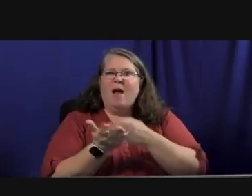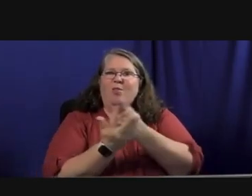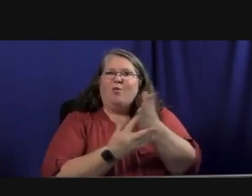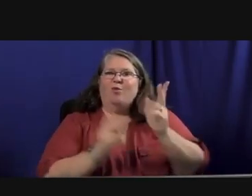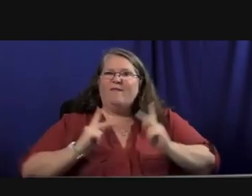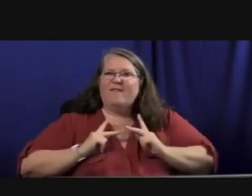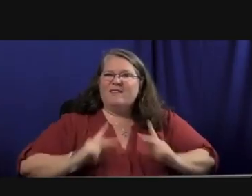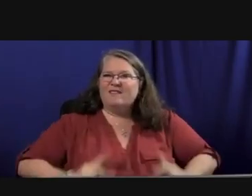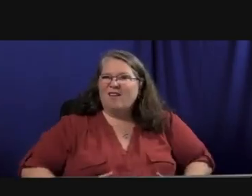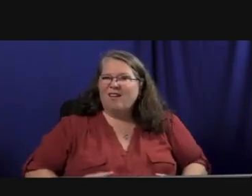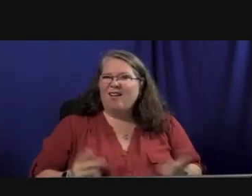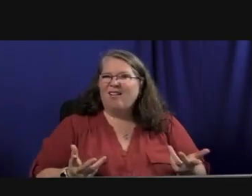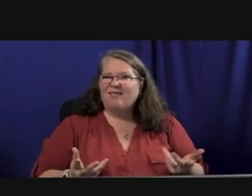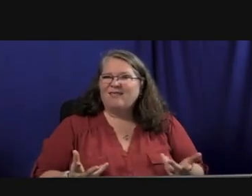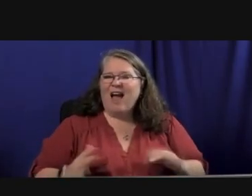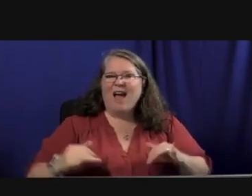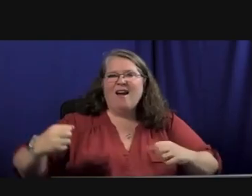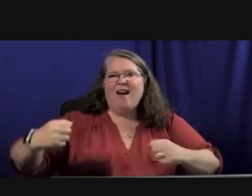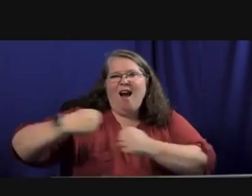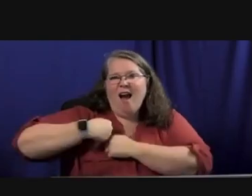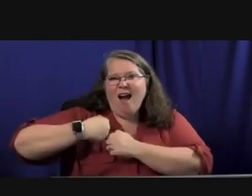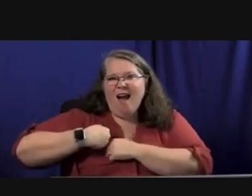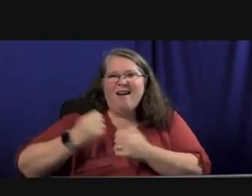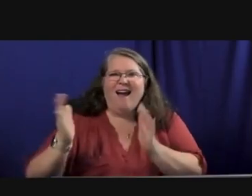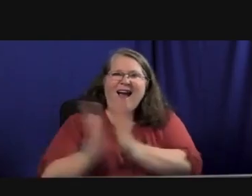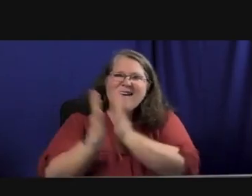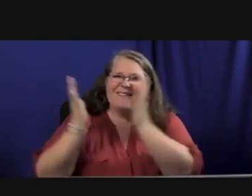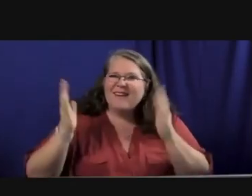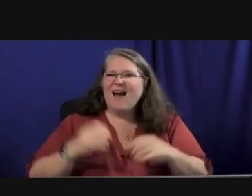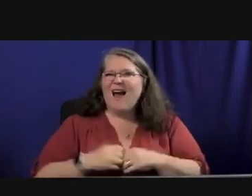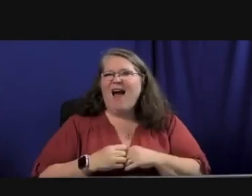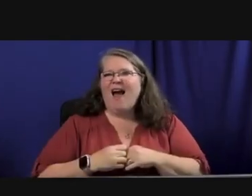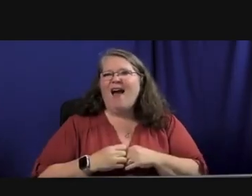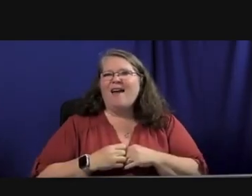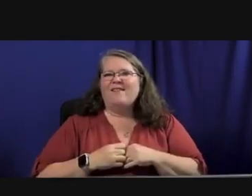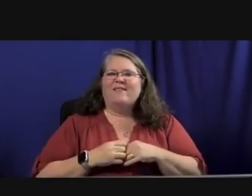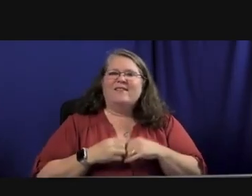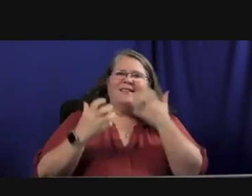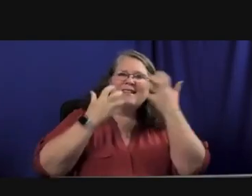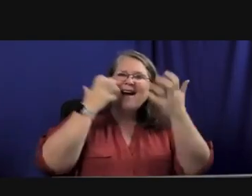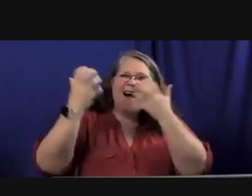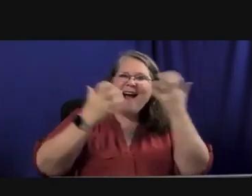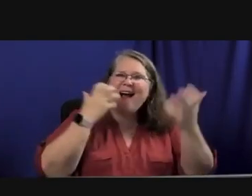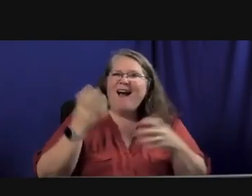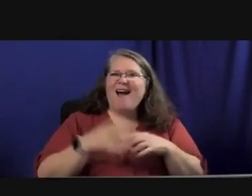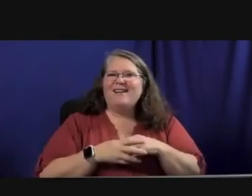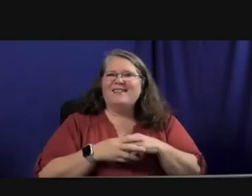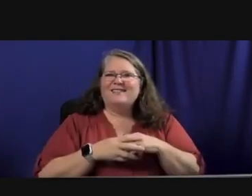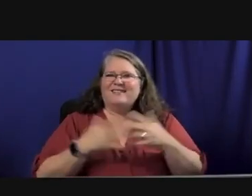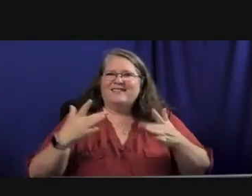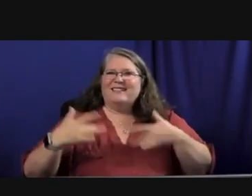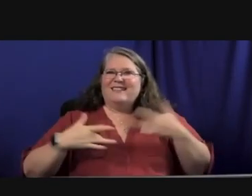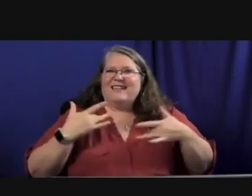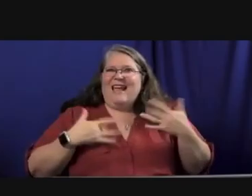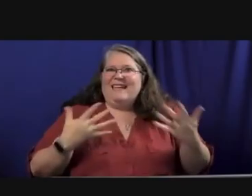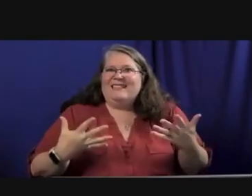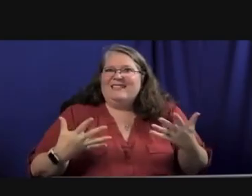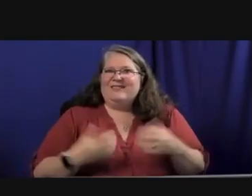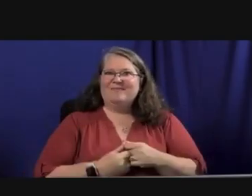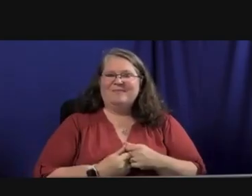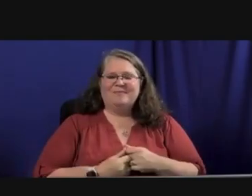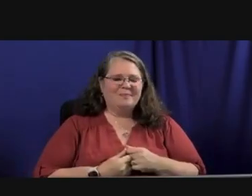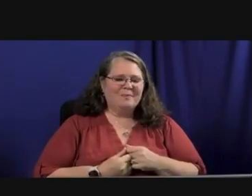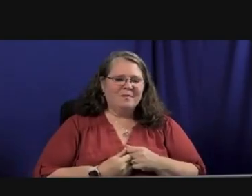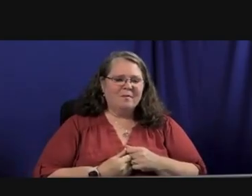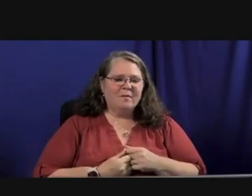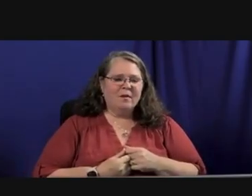our emotions. Sometimes that can come through physical touch as far as hugging and giving high fives, laughing,